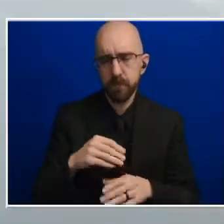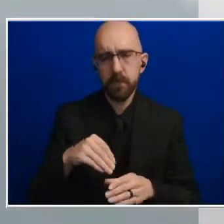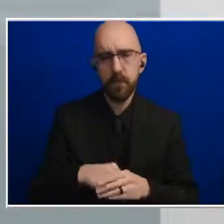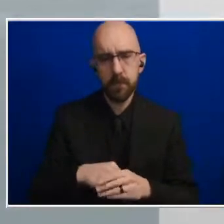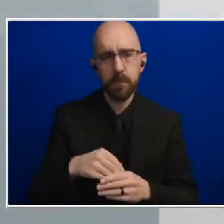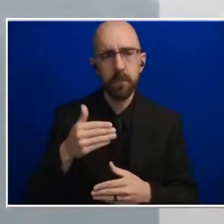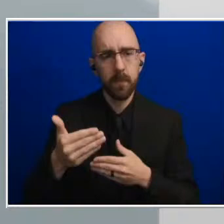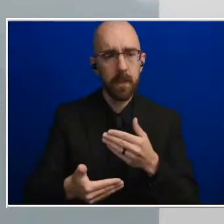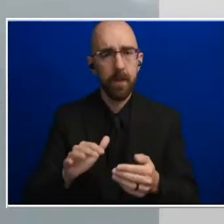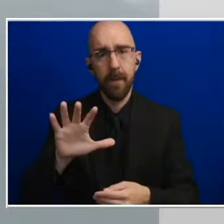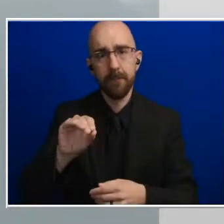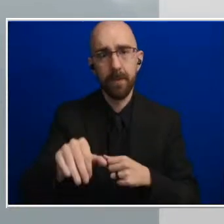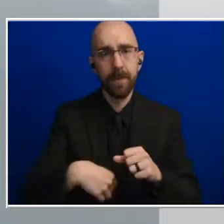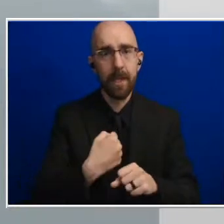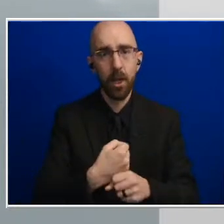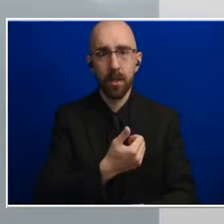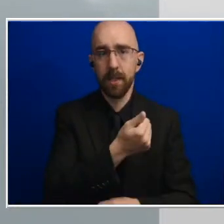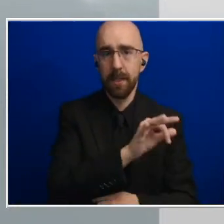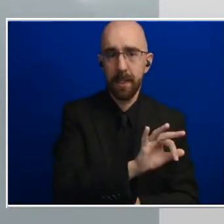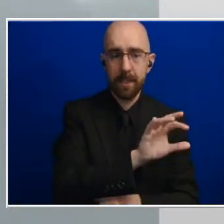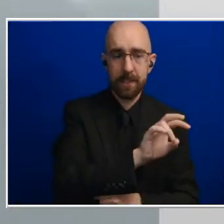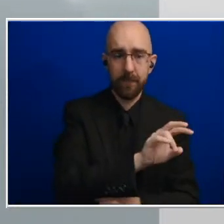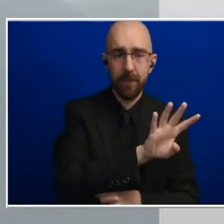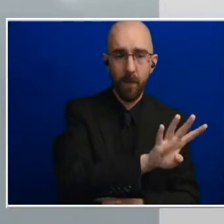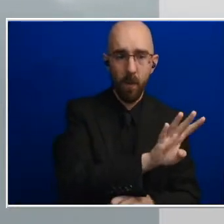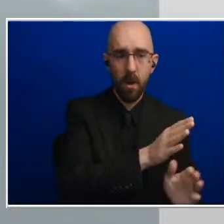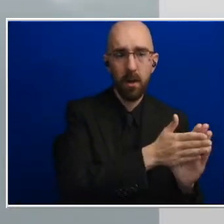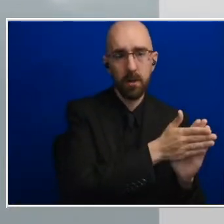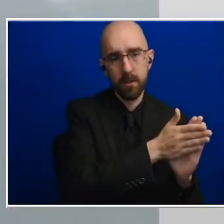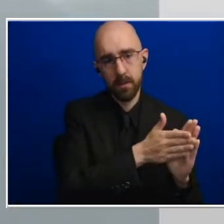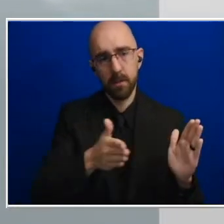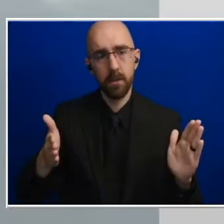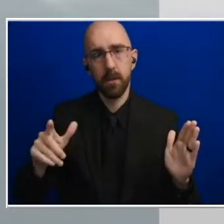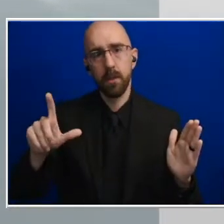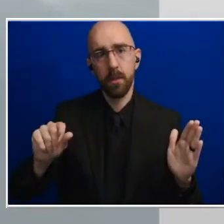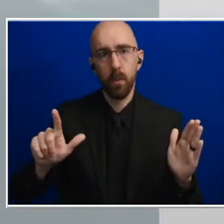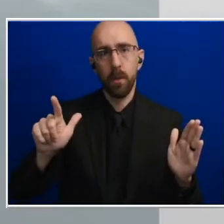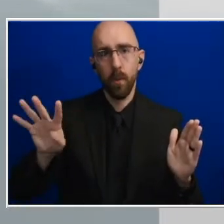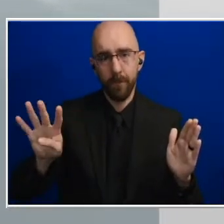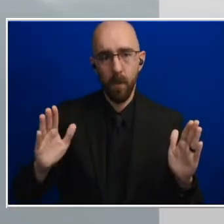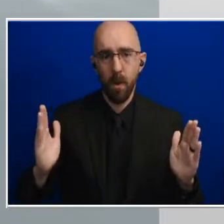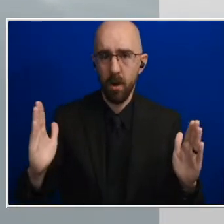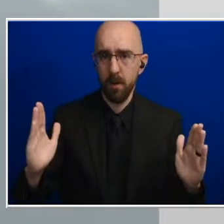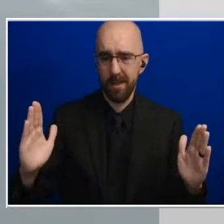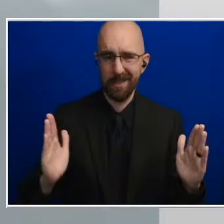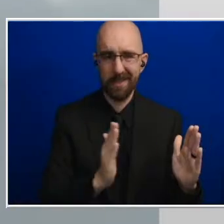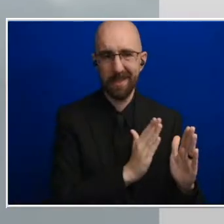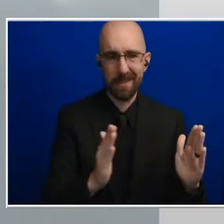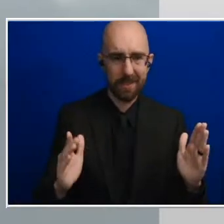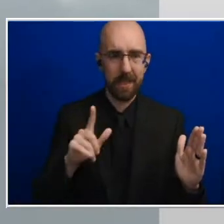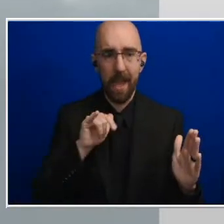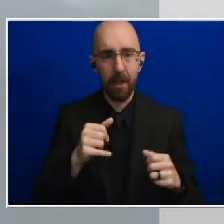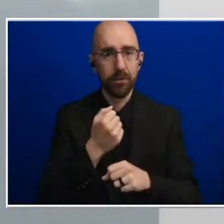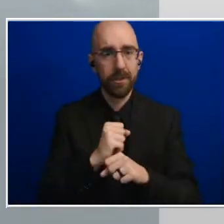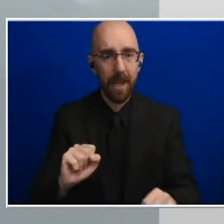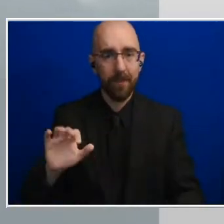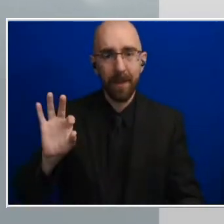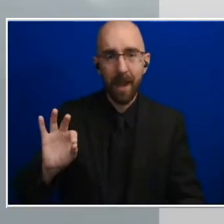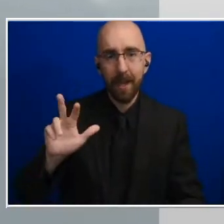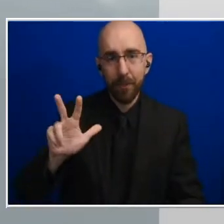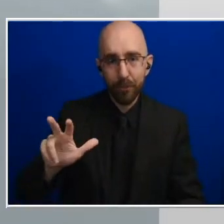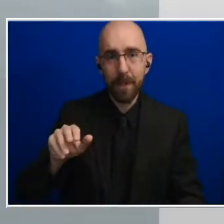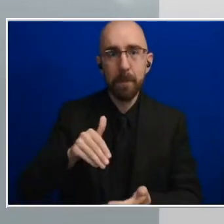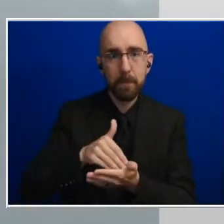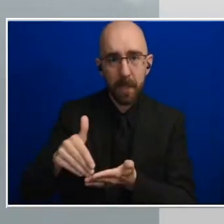from 1974 to 2024, it actually saved 93 million lives.